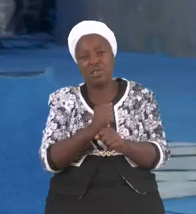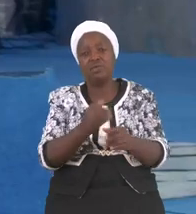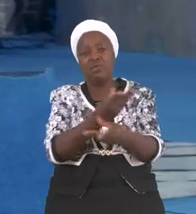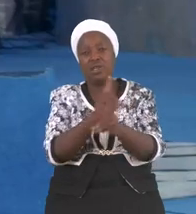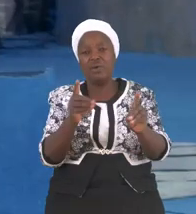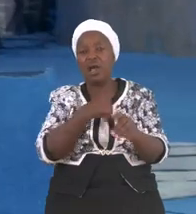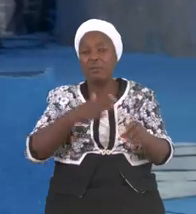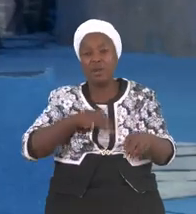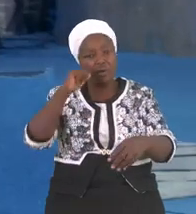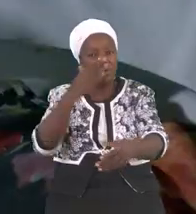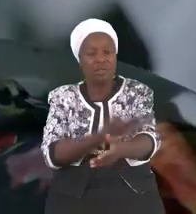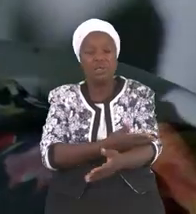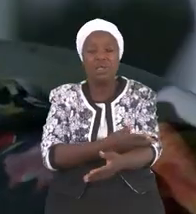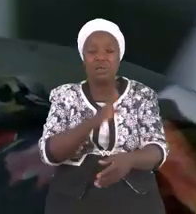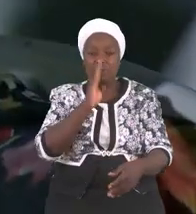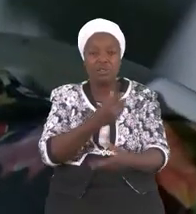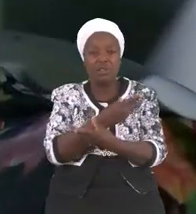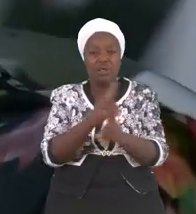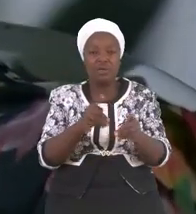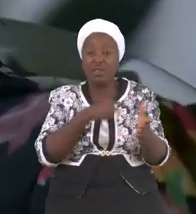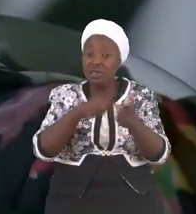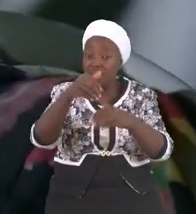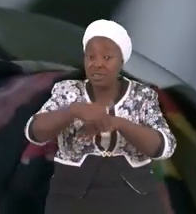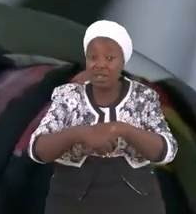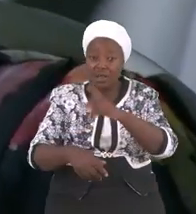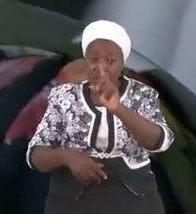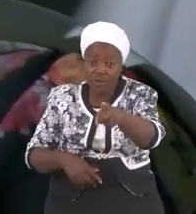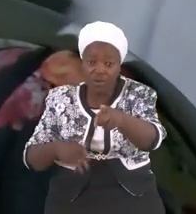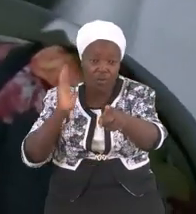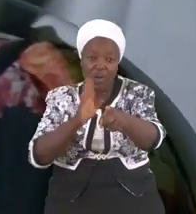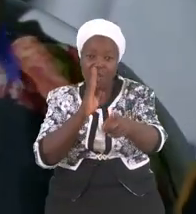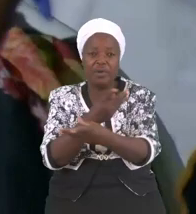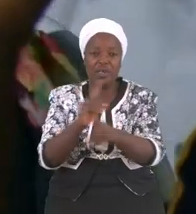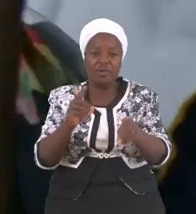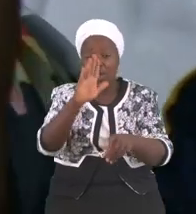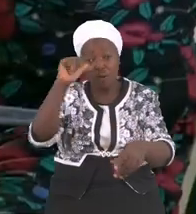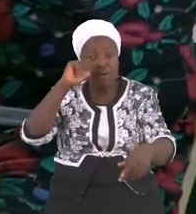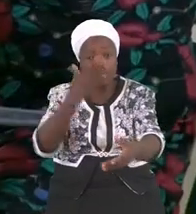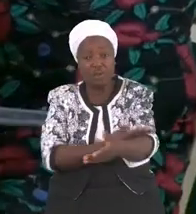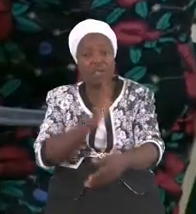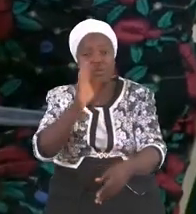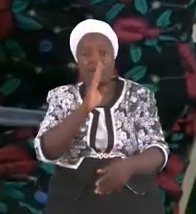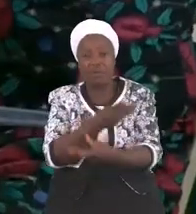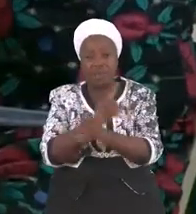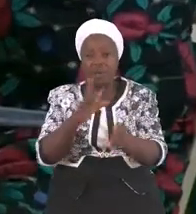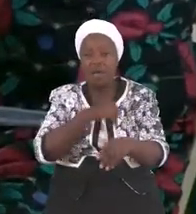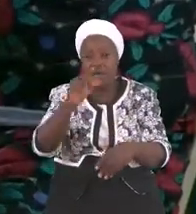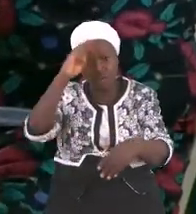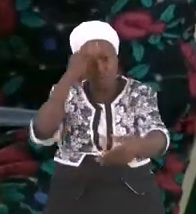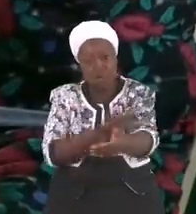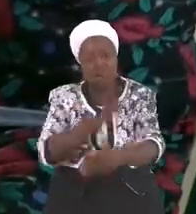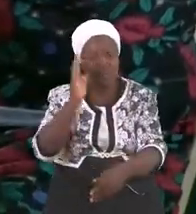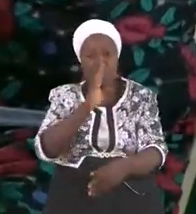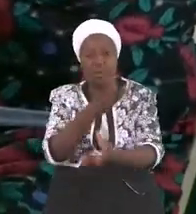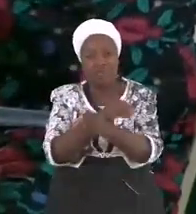Tonight, you'll be delivered. Your daughter will be delivered, and your son will be delivered.